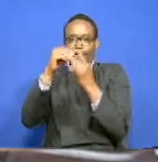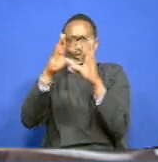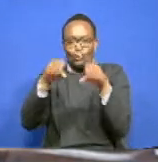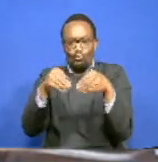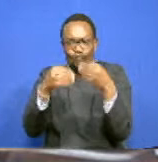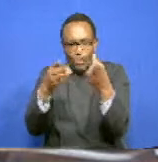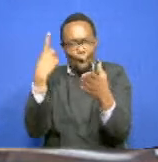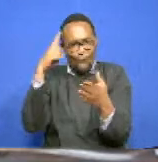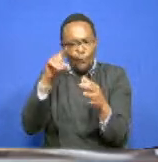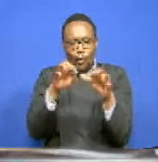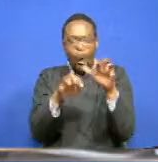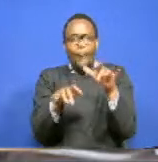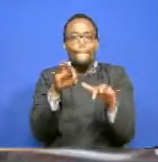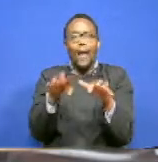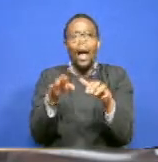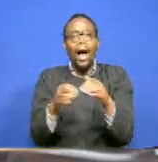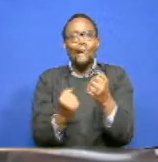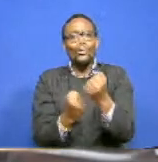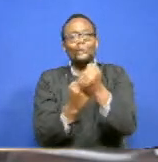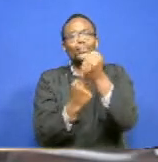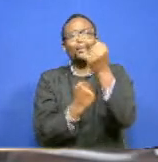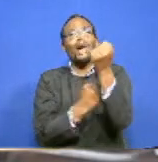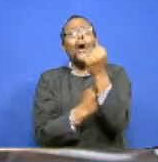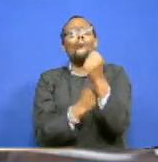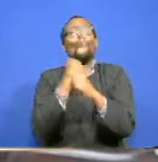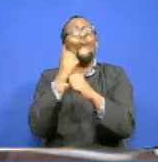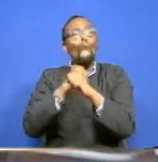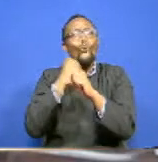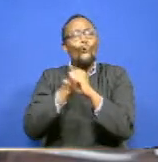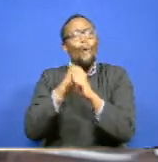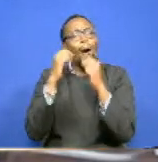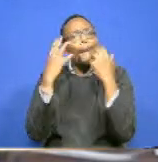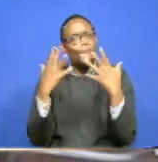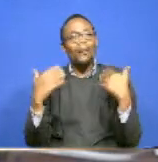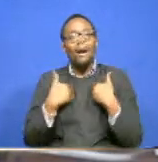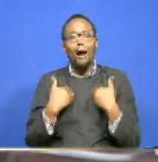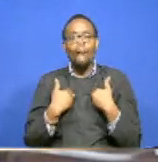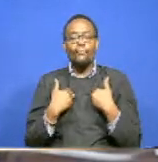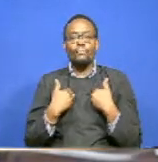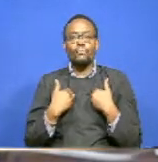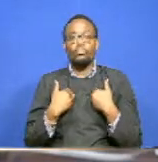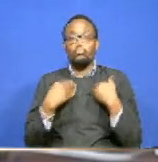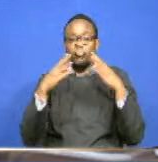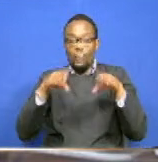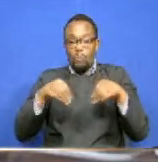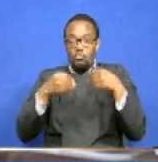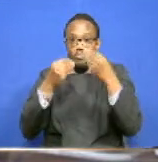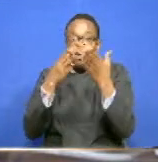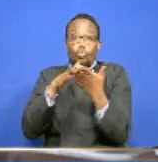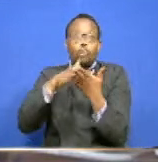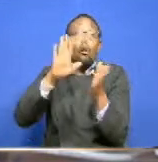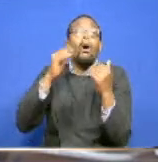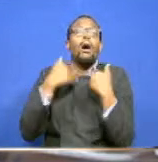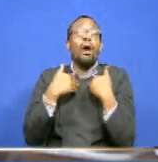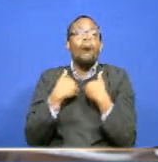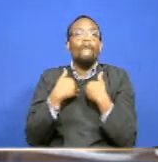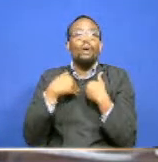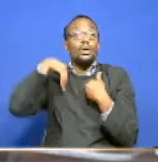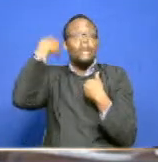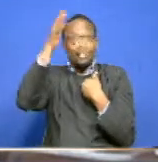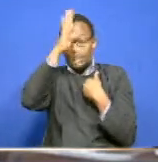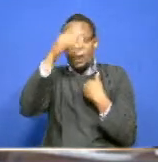the restoration of the organ. We will update you on how far we've come on the journey